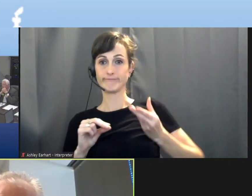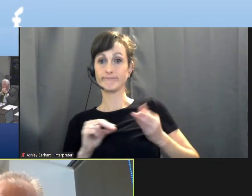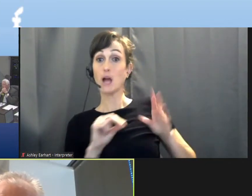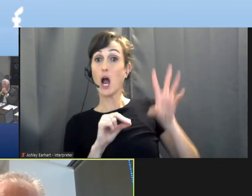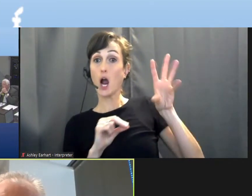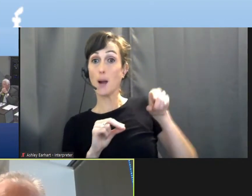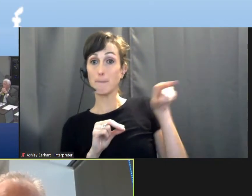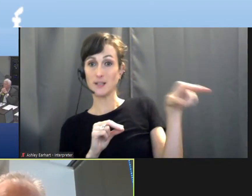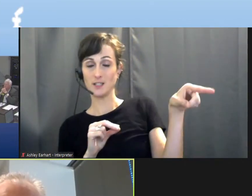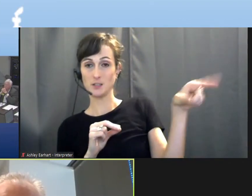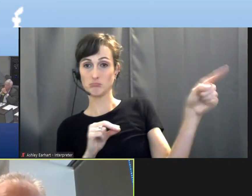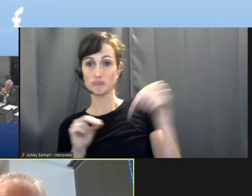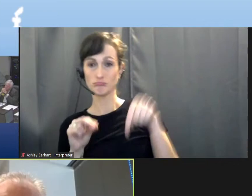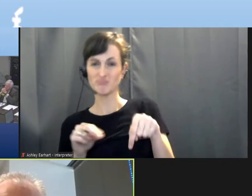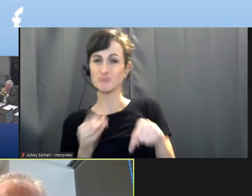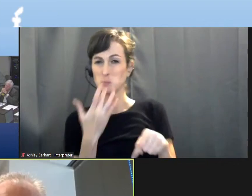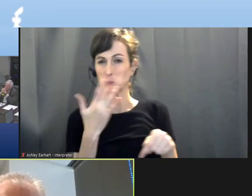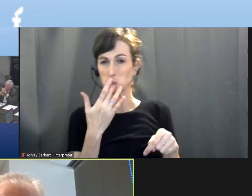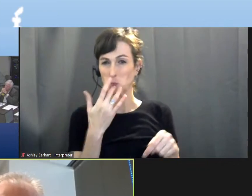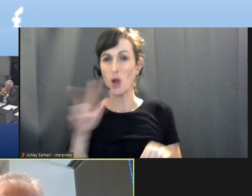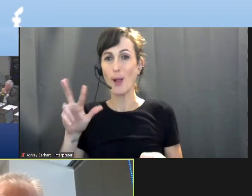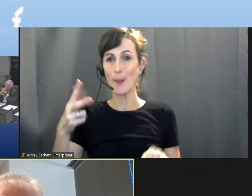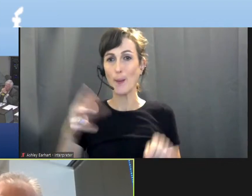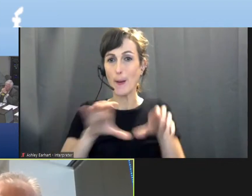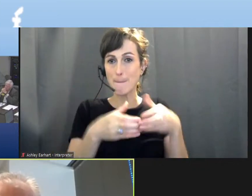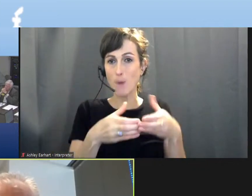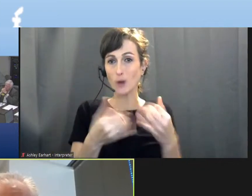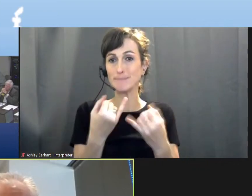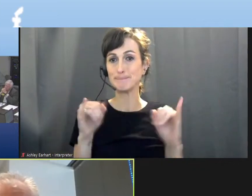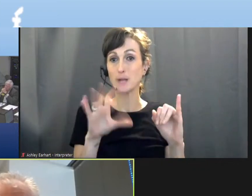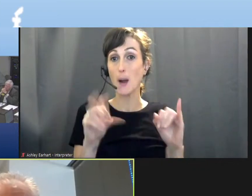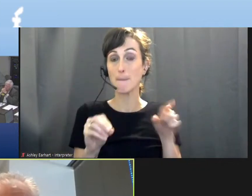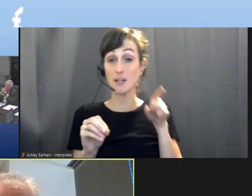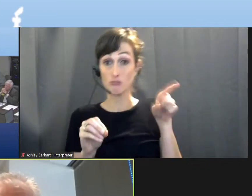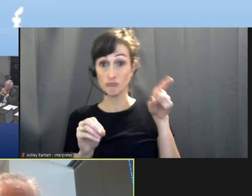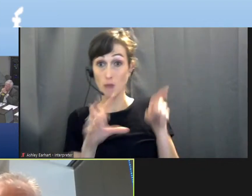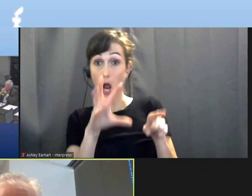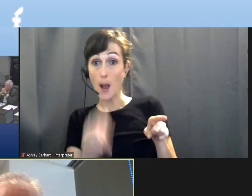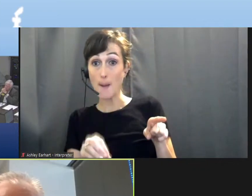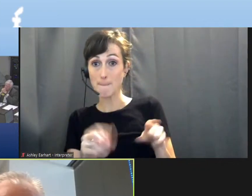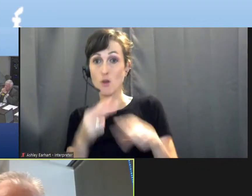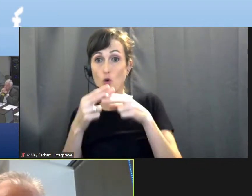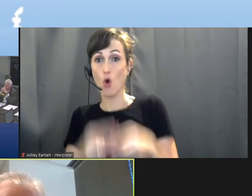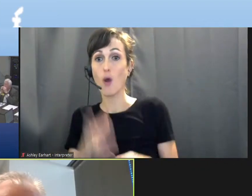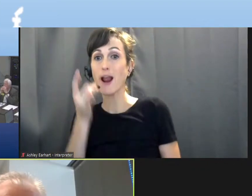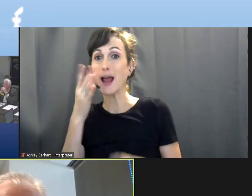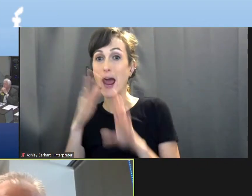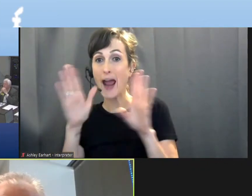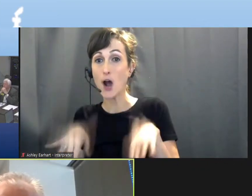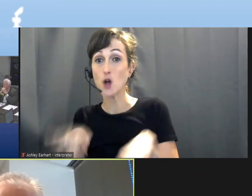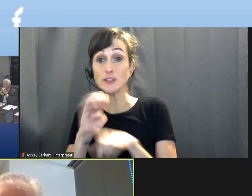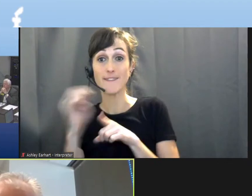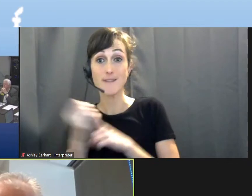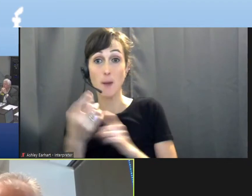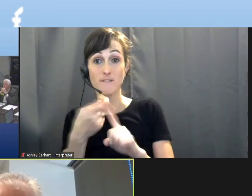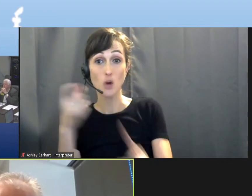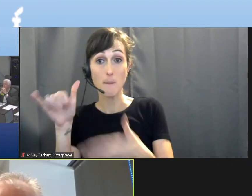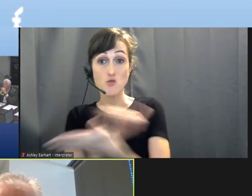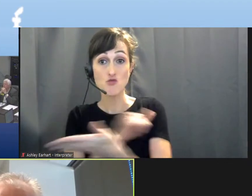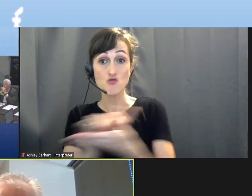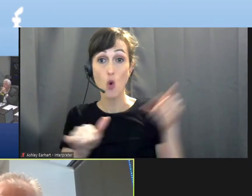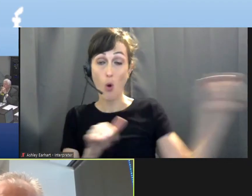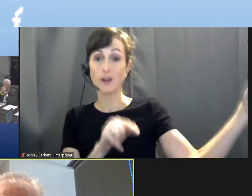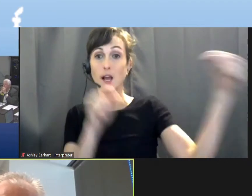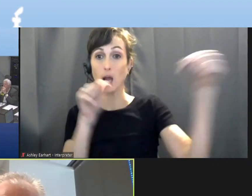third-party independent company. So we hired a company called Lighthouse Environmental out of New York. They come in and do the actual